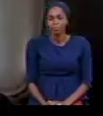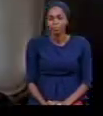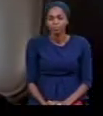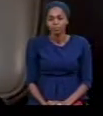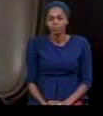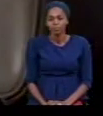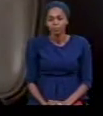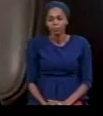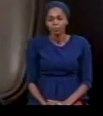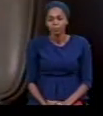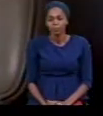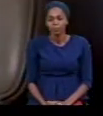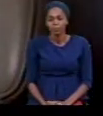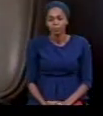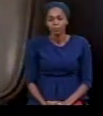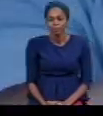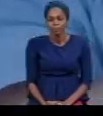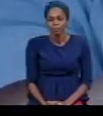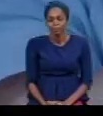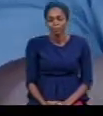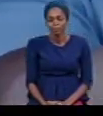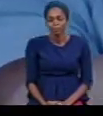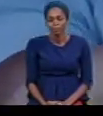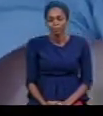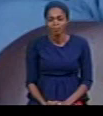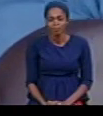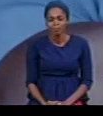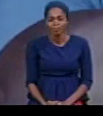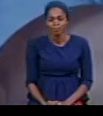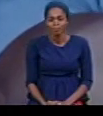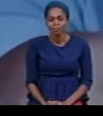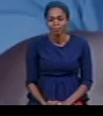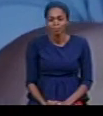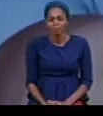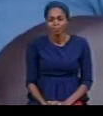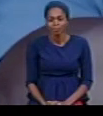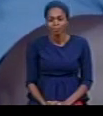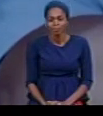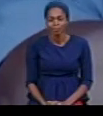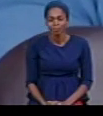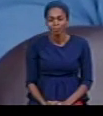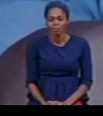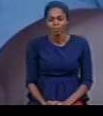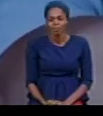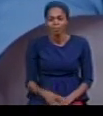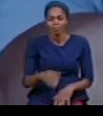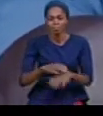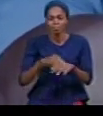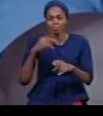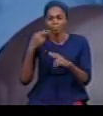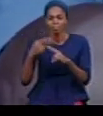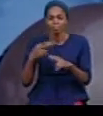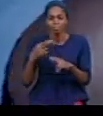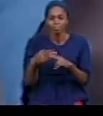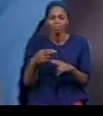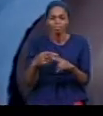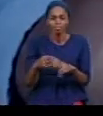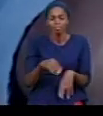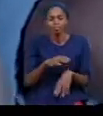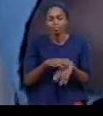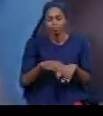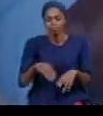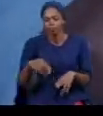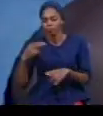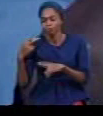Santos. Introduction. Donado. Introduction. Stone. Introduction.